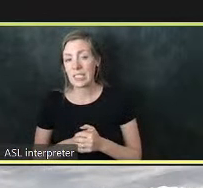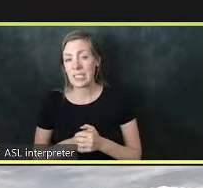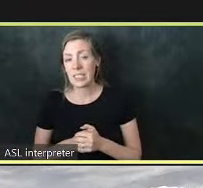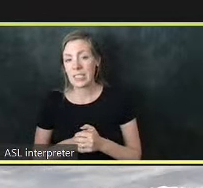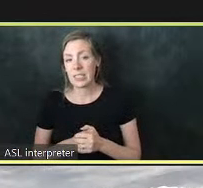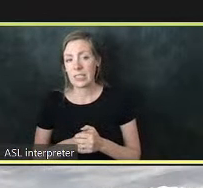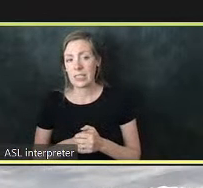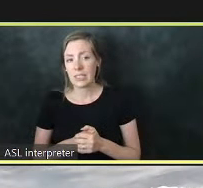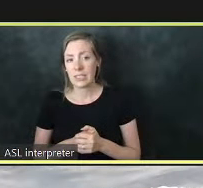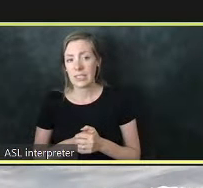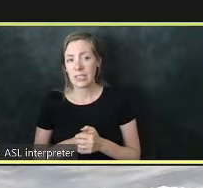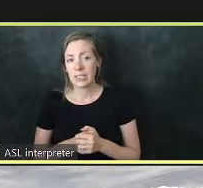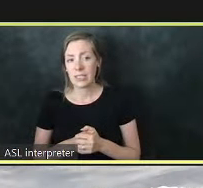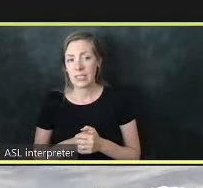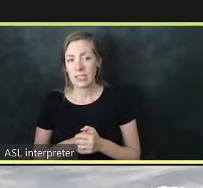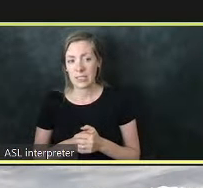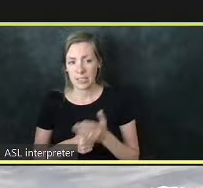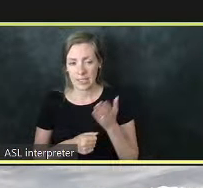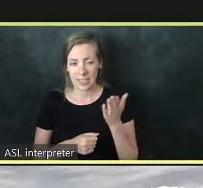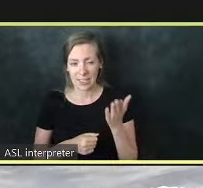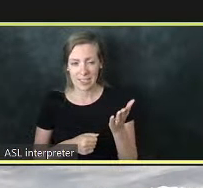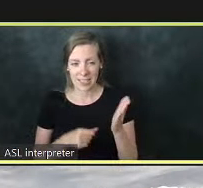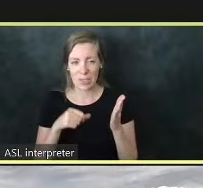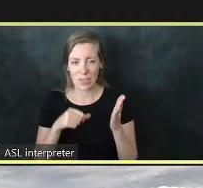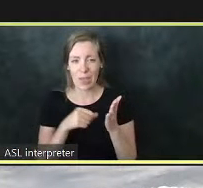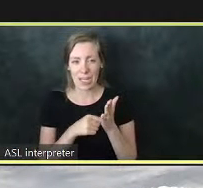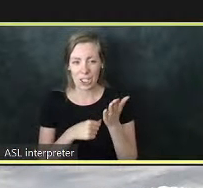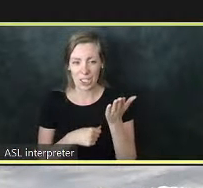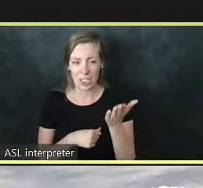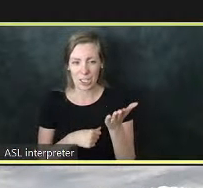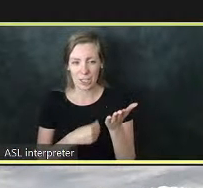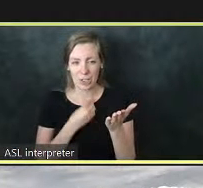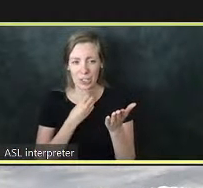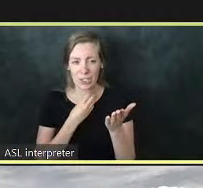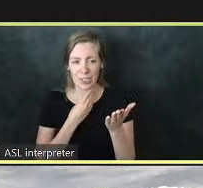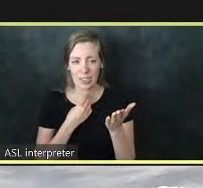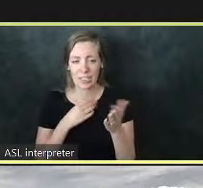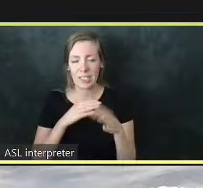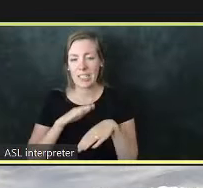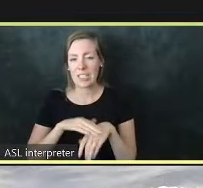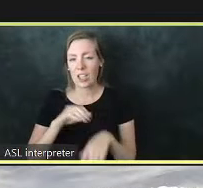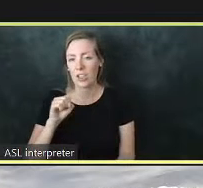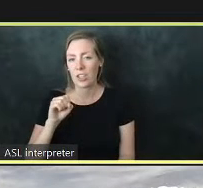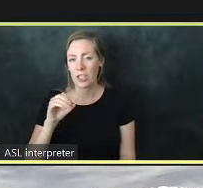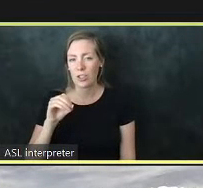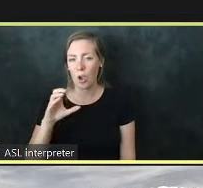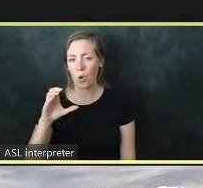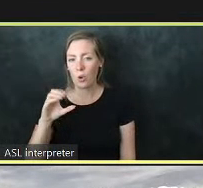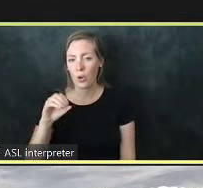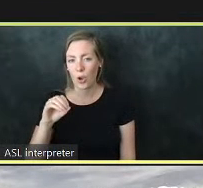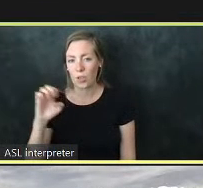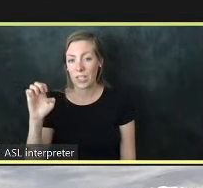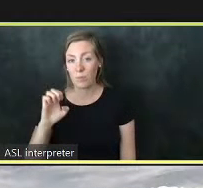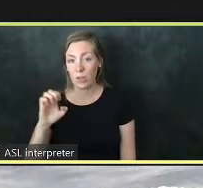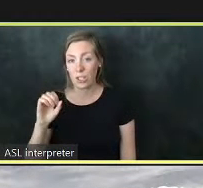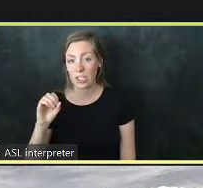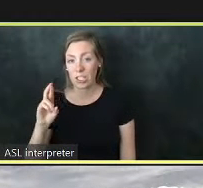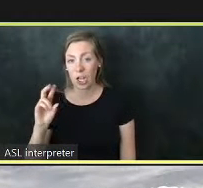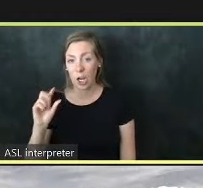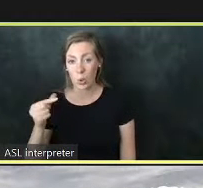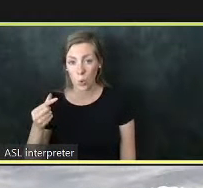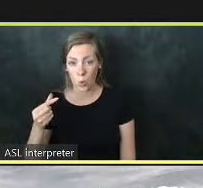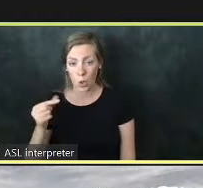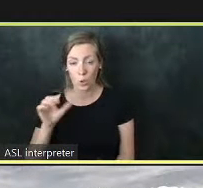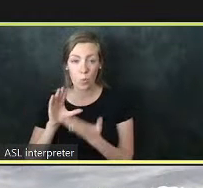a para los dueños water well users page una página que está en el soco.emergency.gov sitio del web de